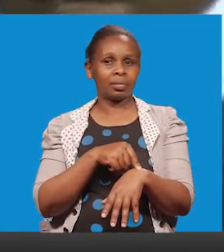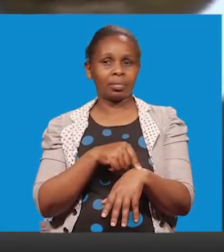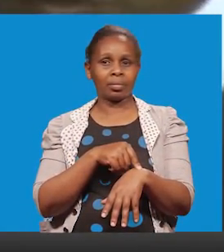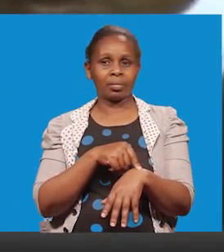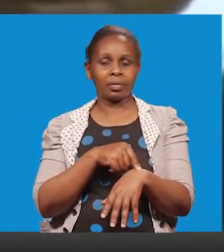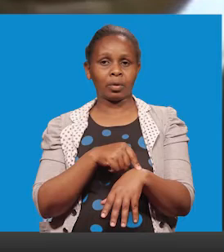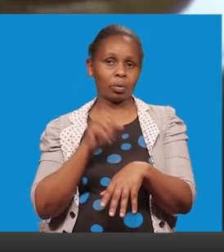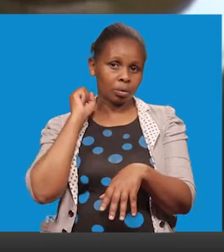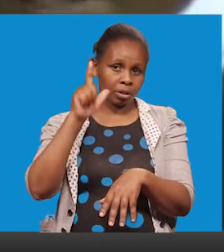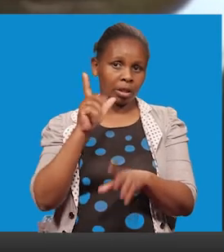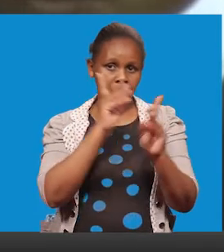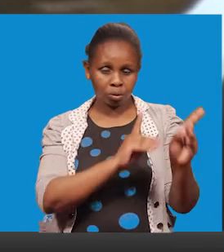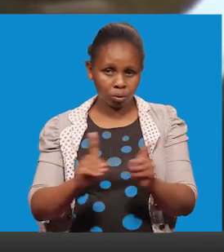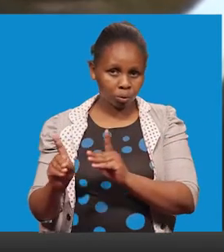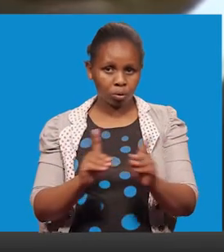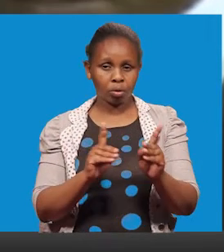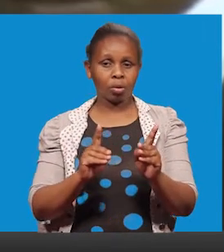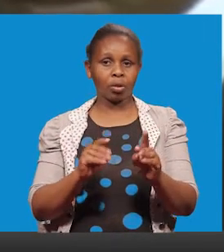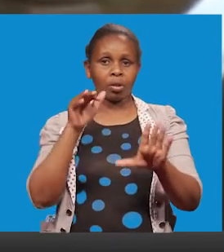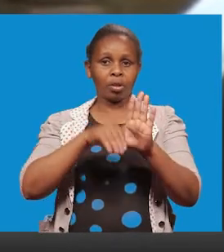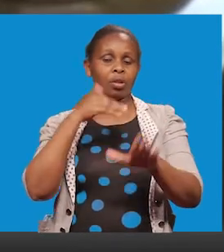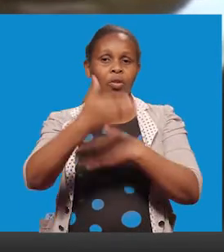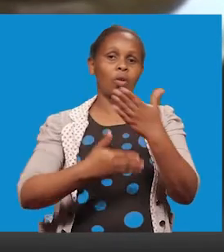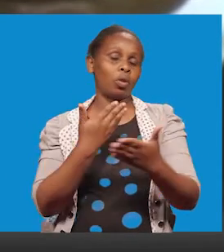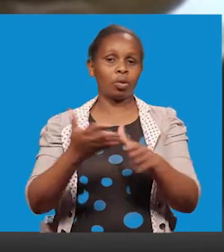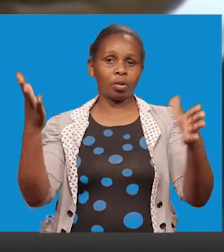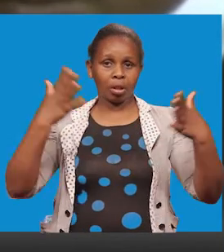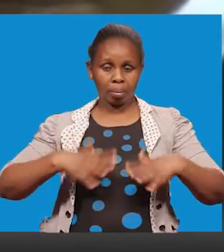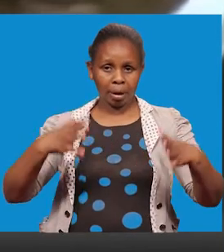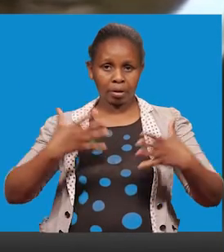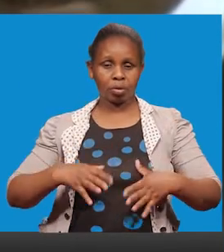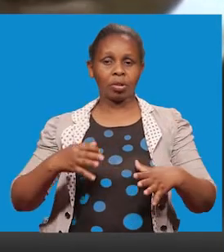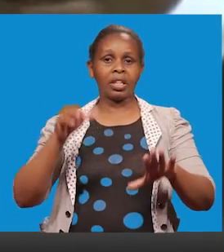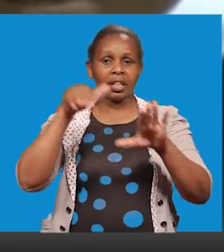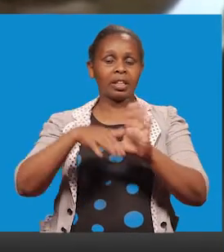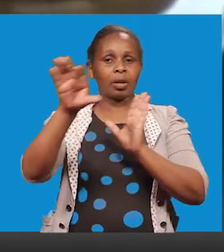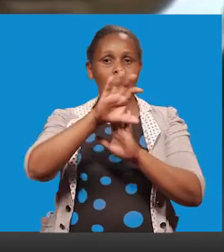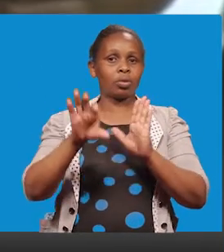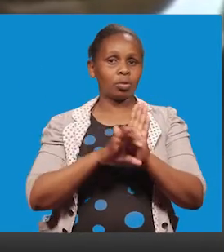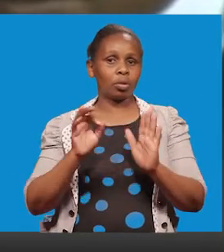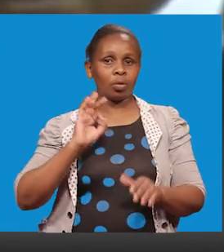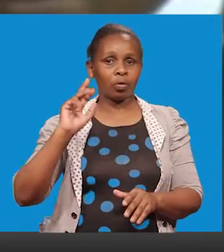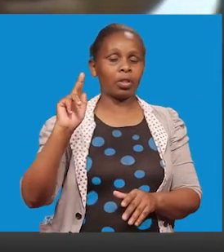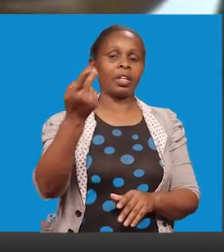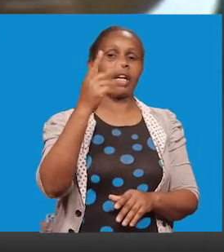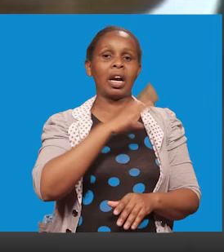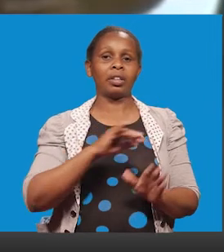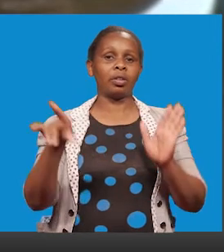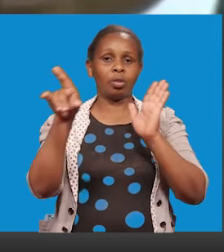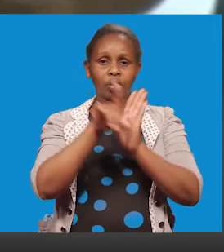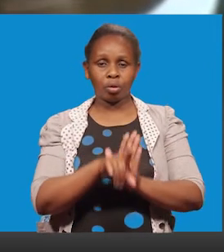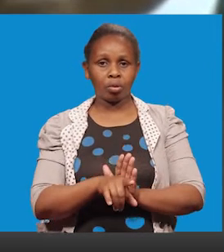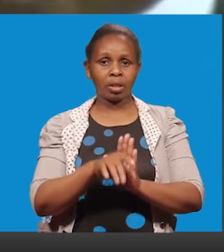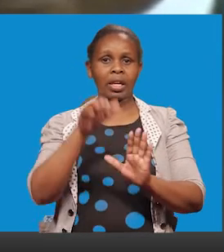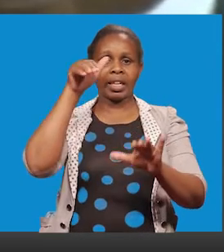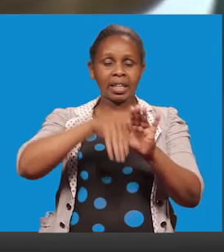That I shall do right to all manner of persons in accordance to the Constitution of Kenya and to the laws and